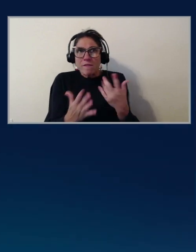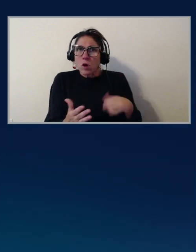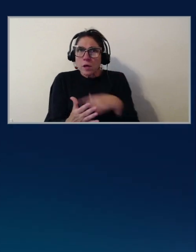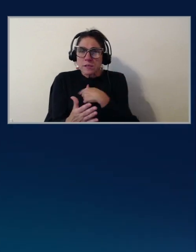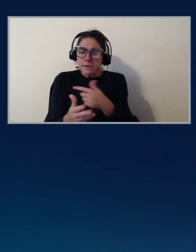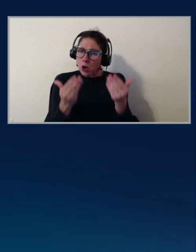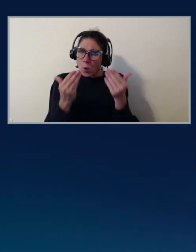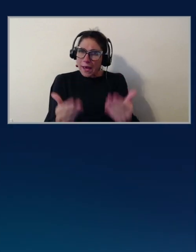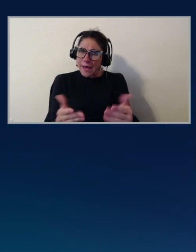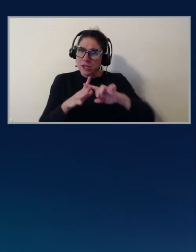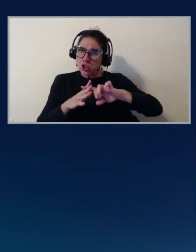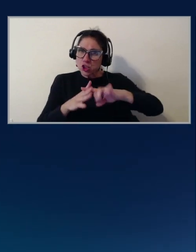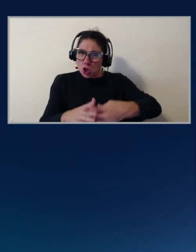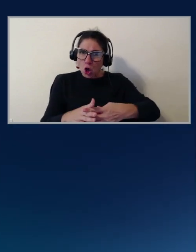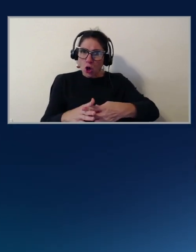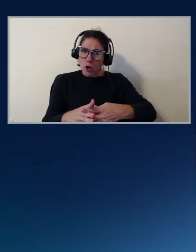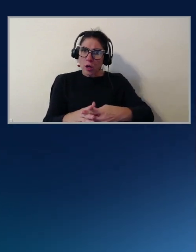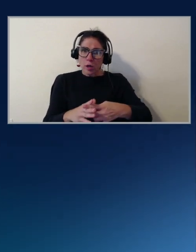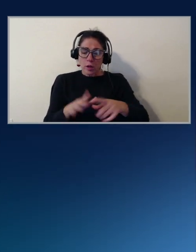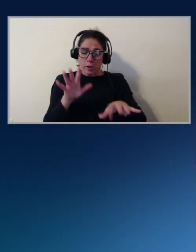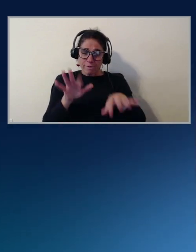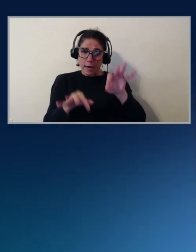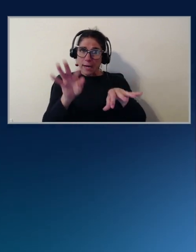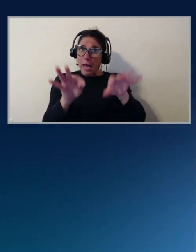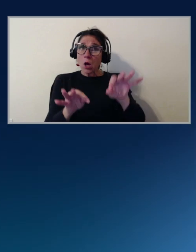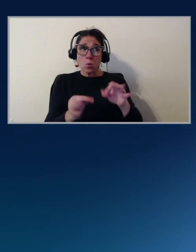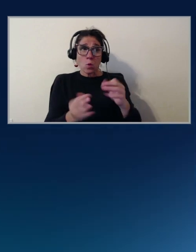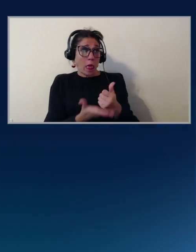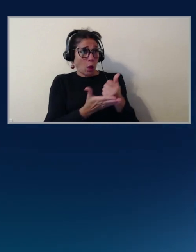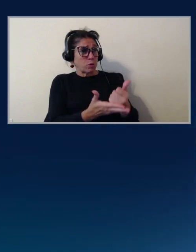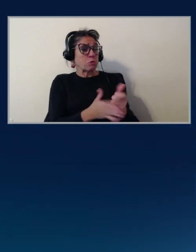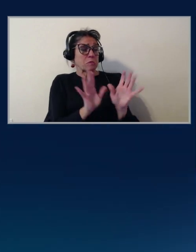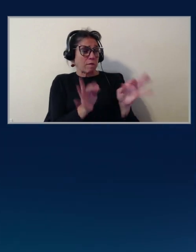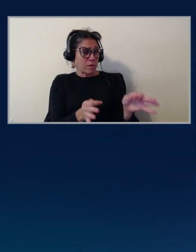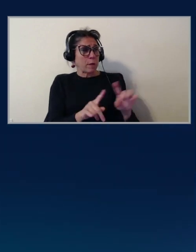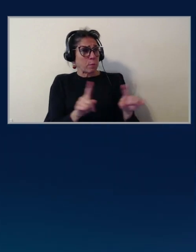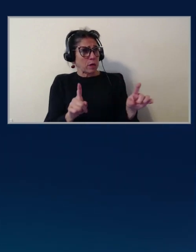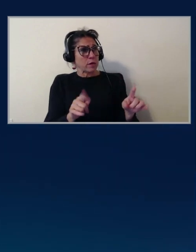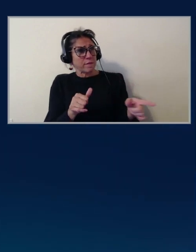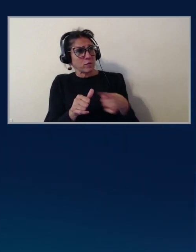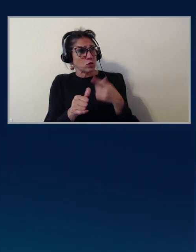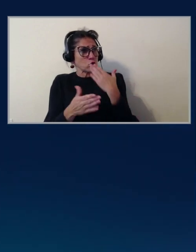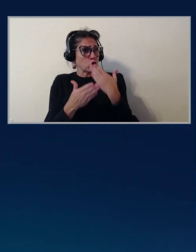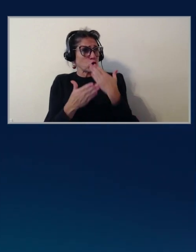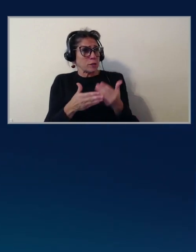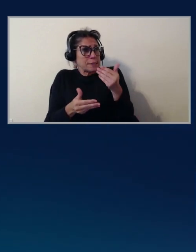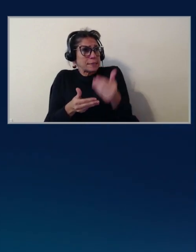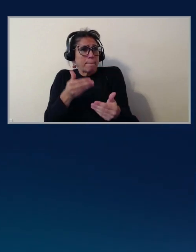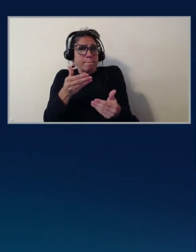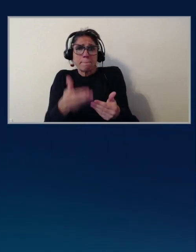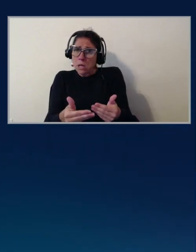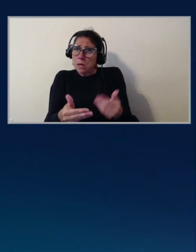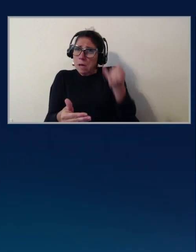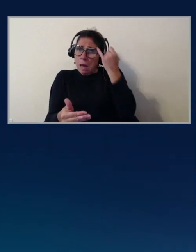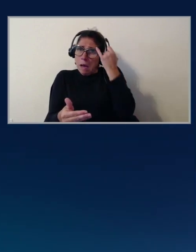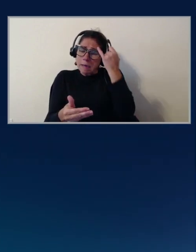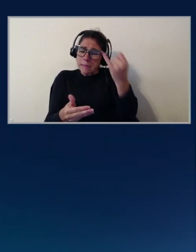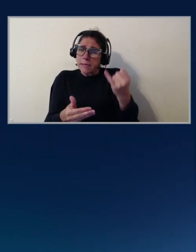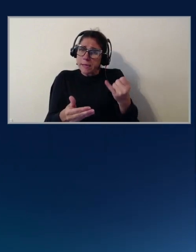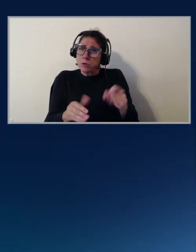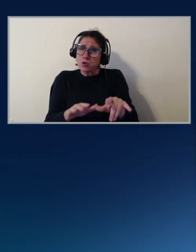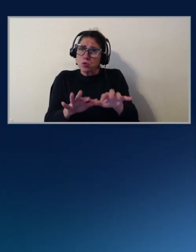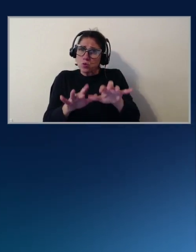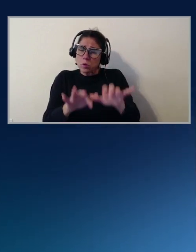get started. They need help refining. Yeah, absolutely, we'll help you out. But to get that first good step forward, idea to prod